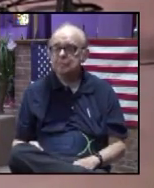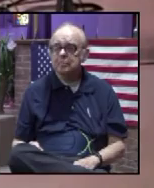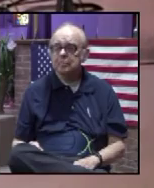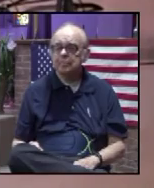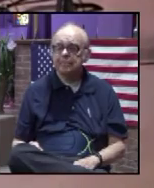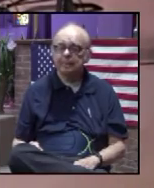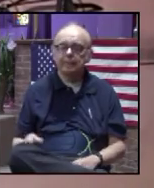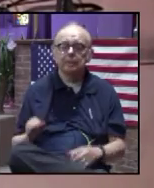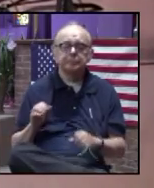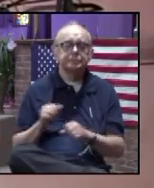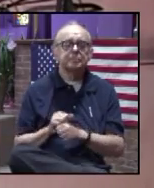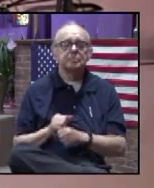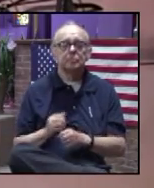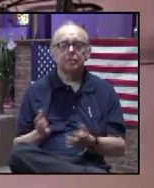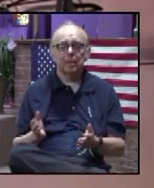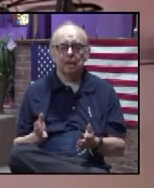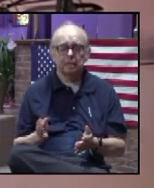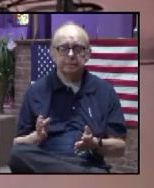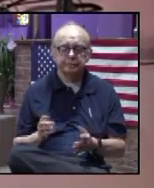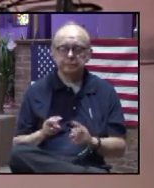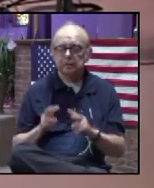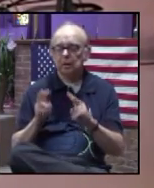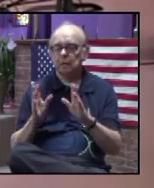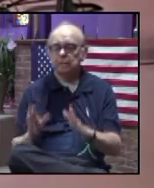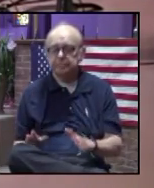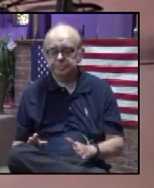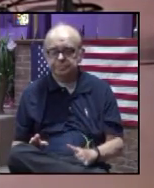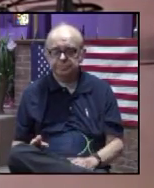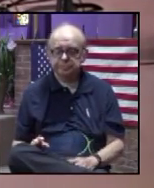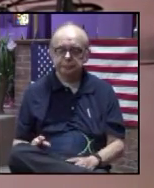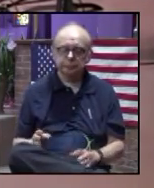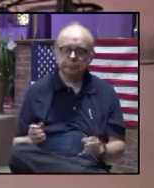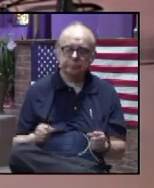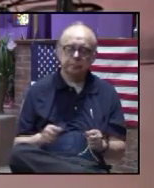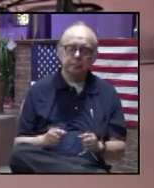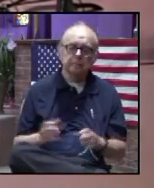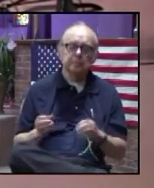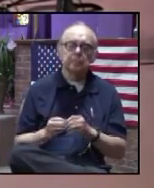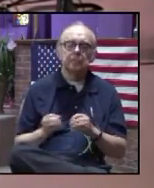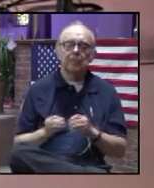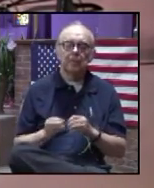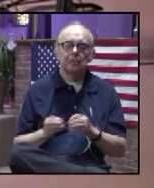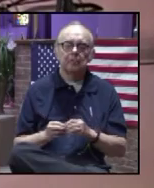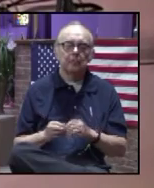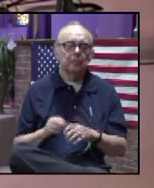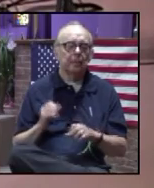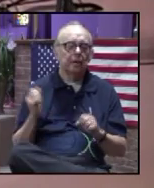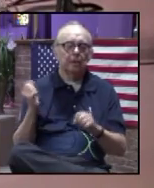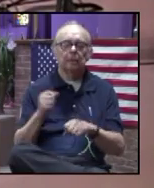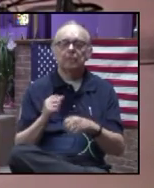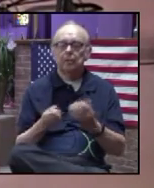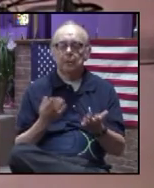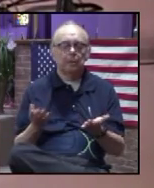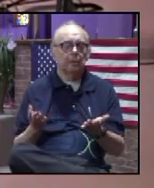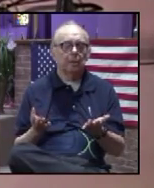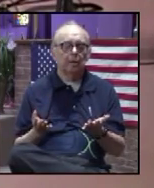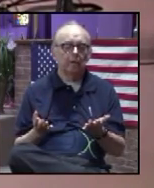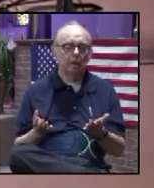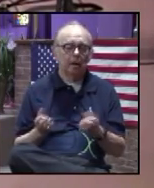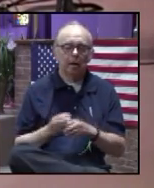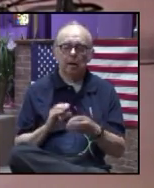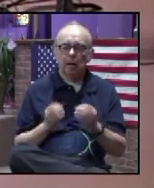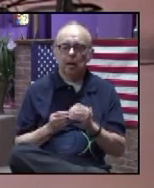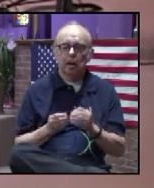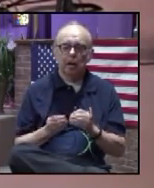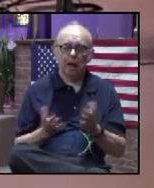You can be a spectator, and when they score a touchdown or they hit a home run or they do whatever, and you're